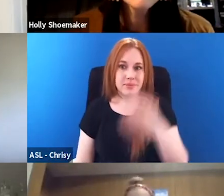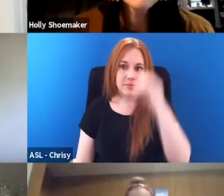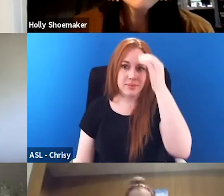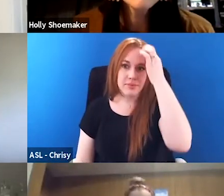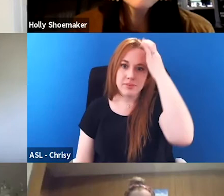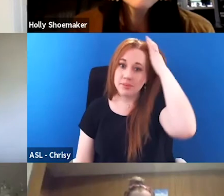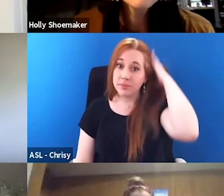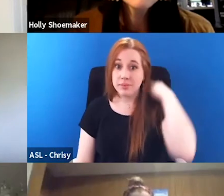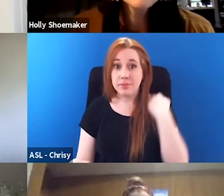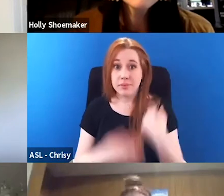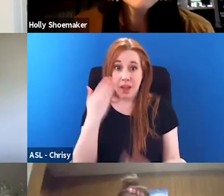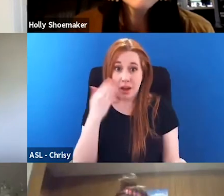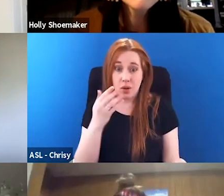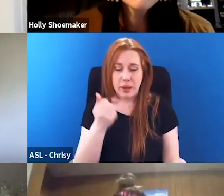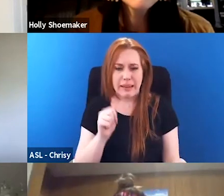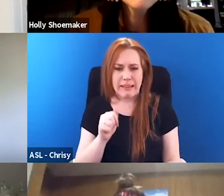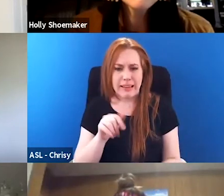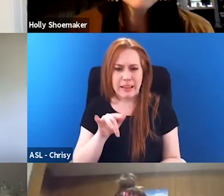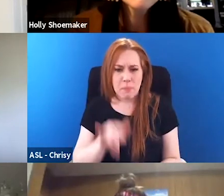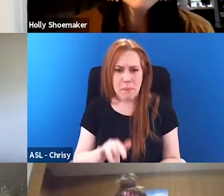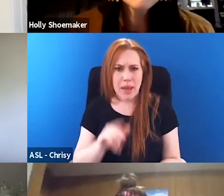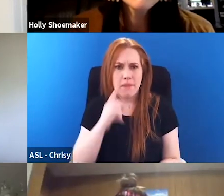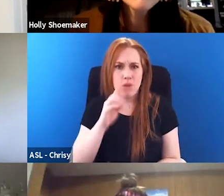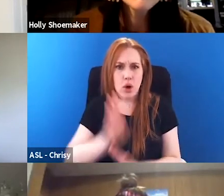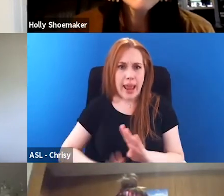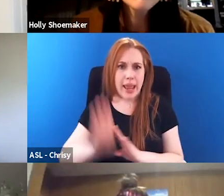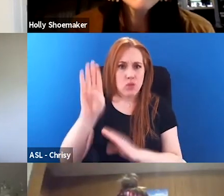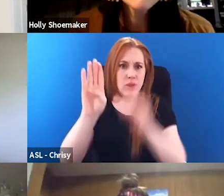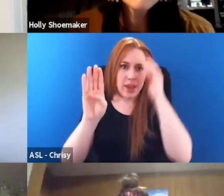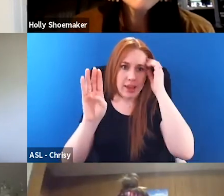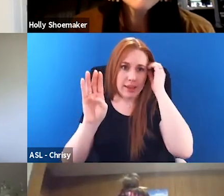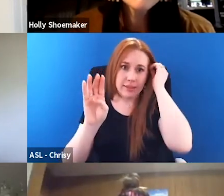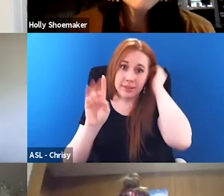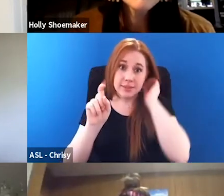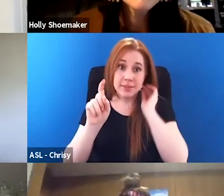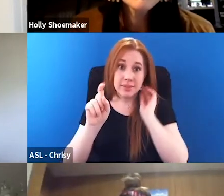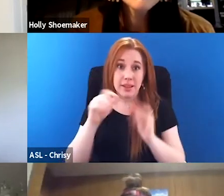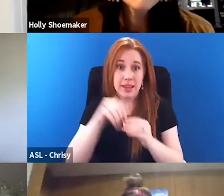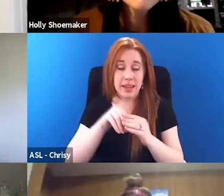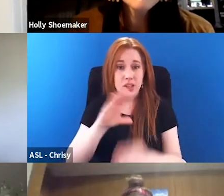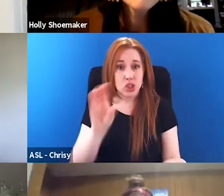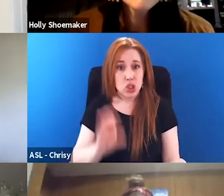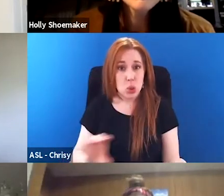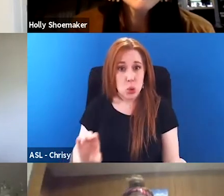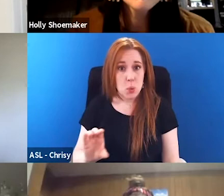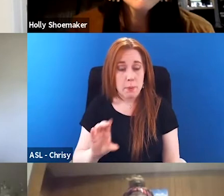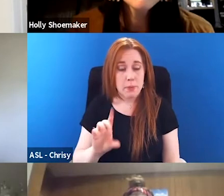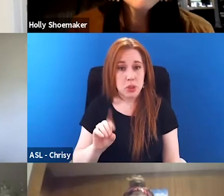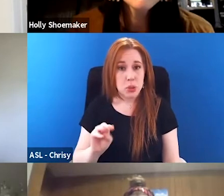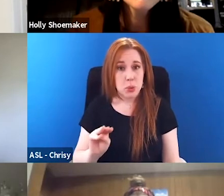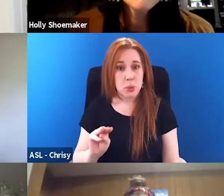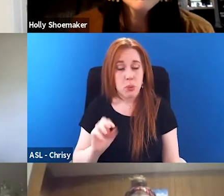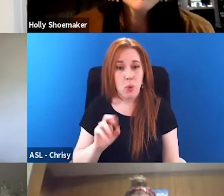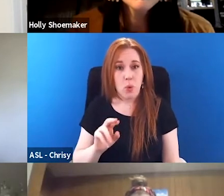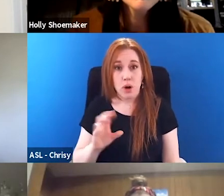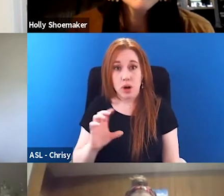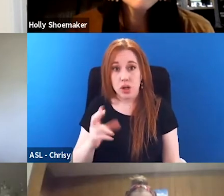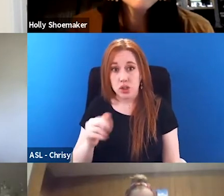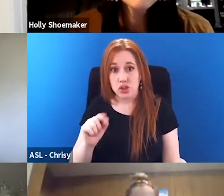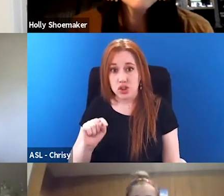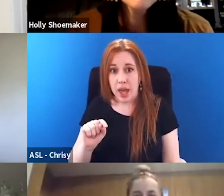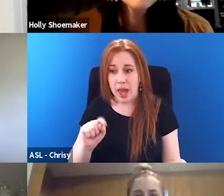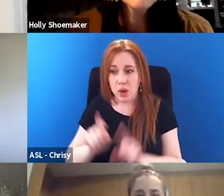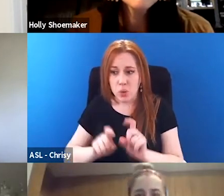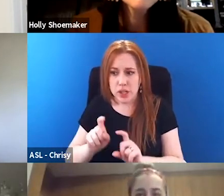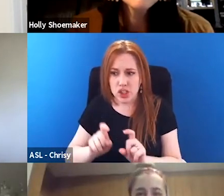So I don't know, is there a hand raise button in Zoom, or is there a chat to submit questions?